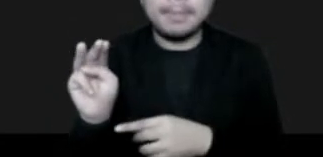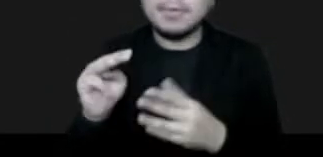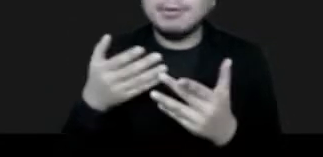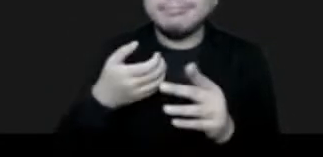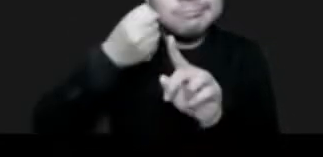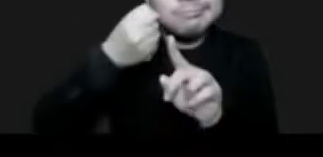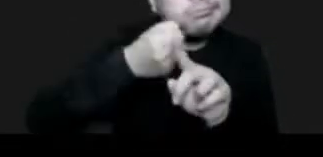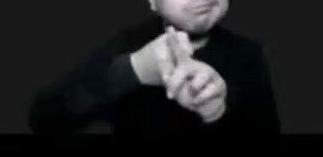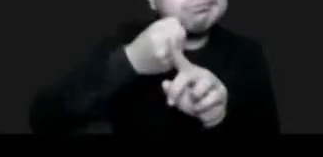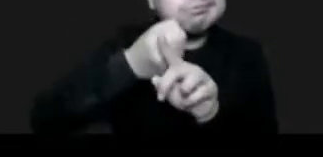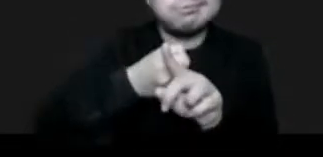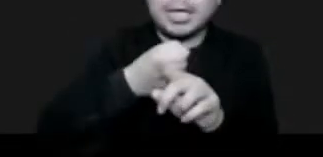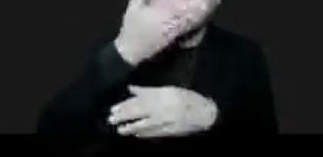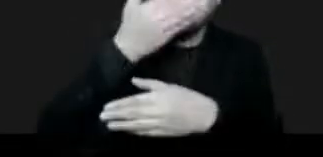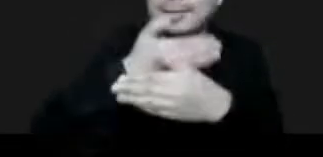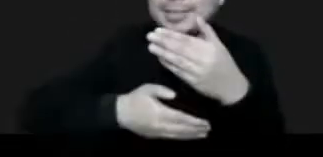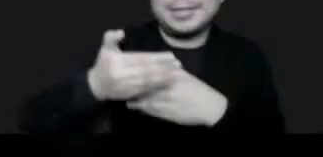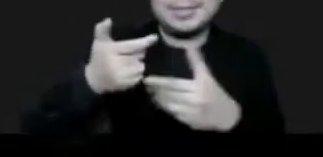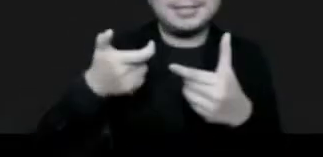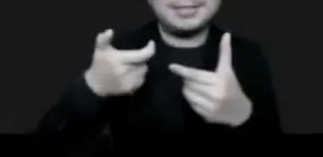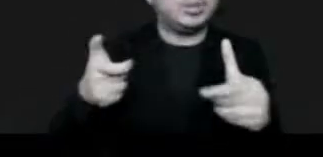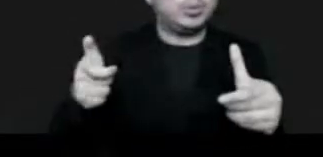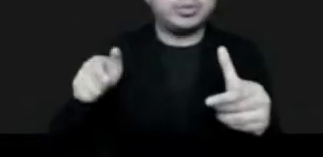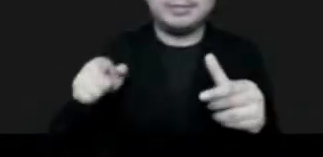this is a very critical area.